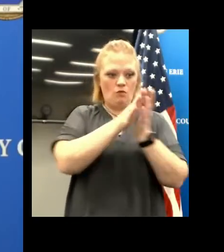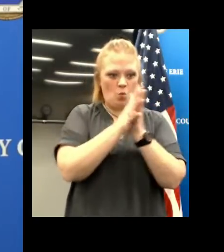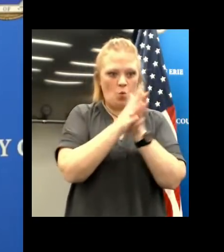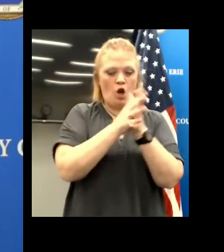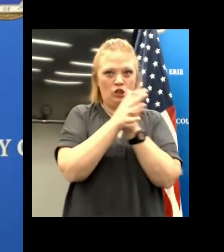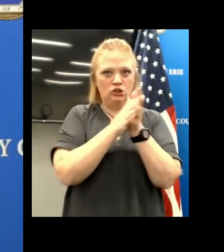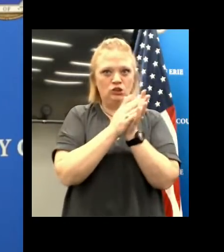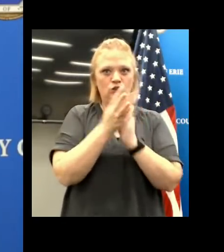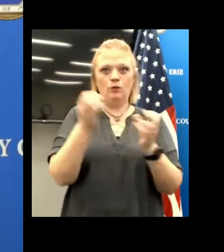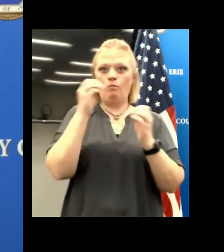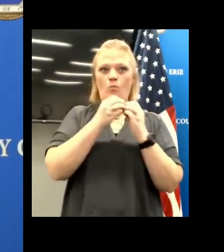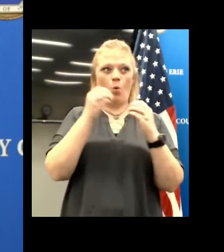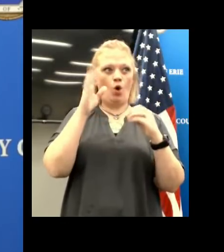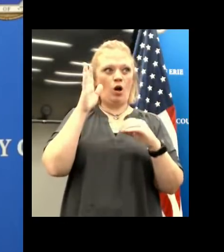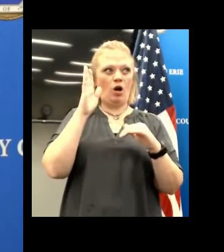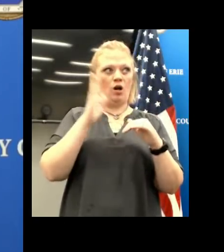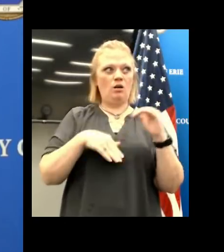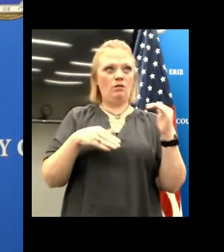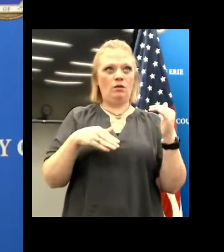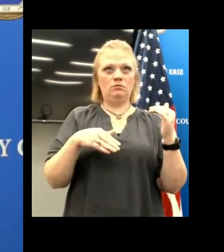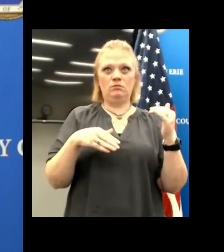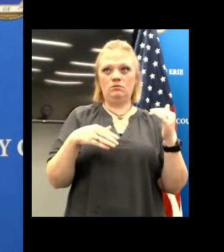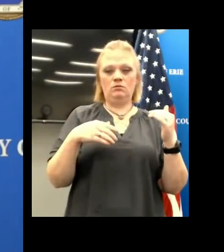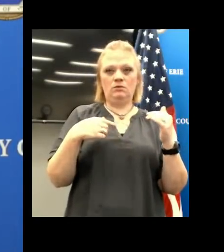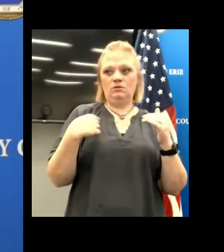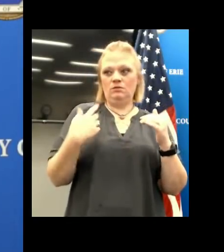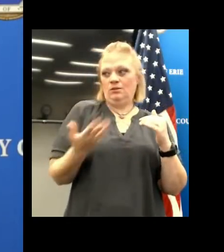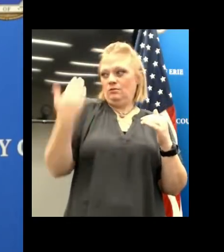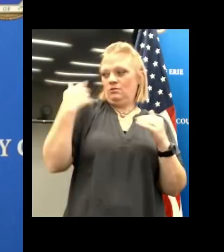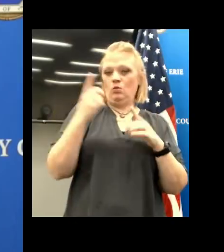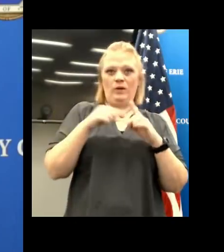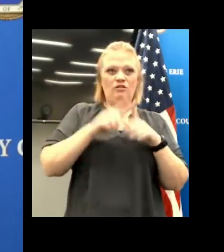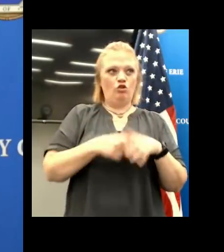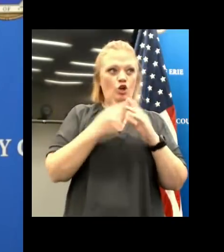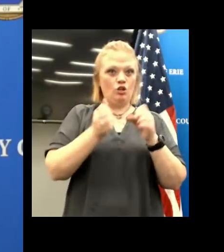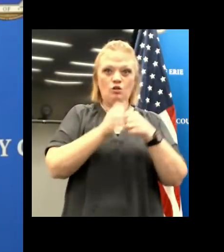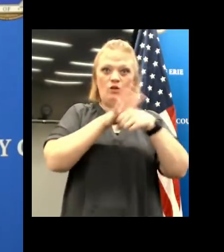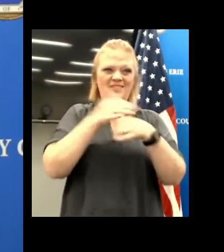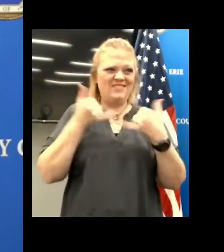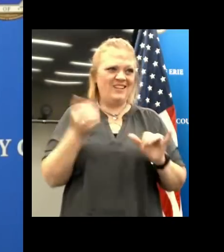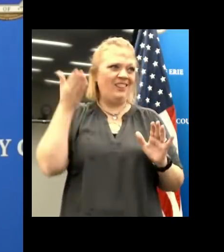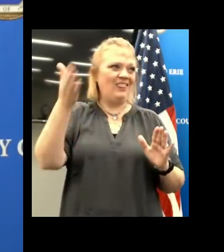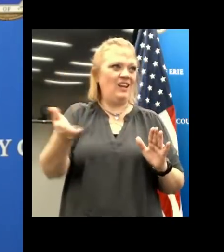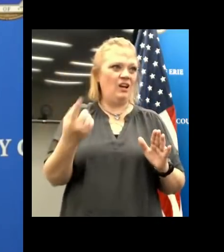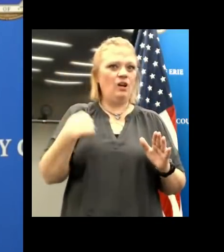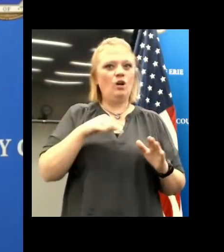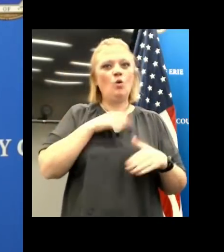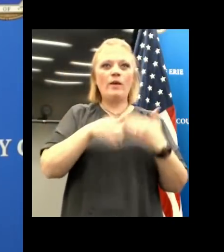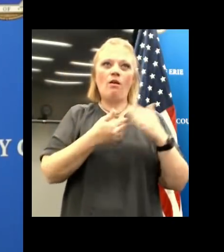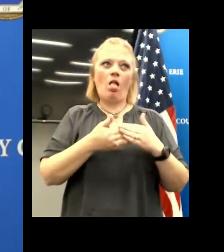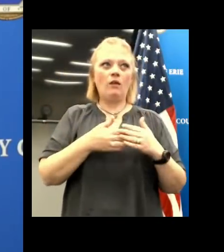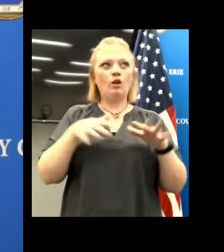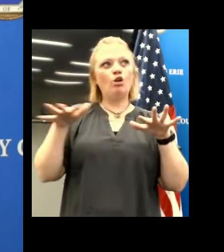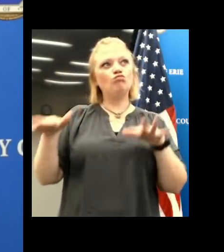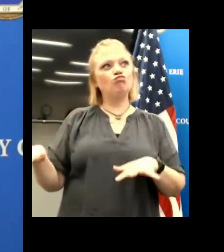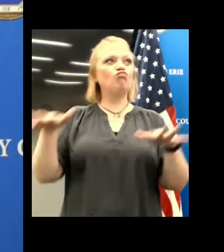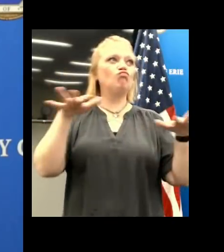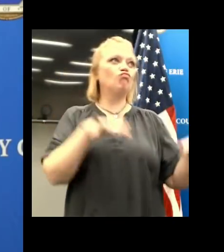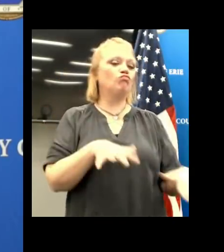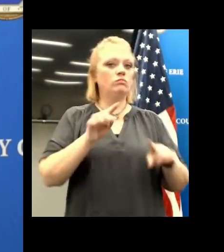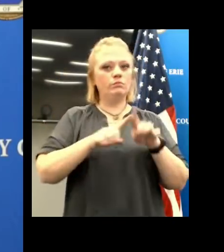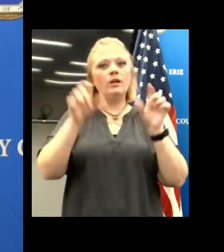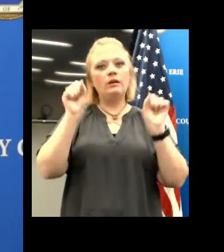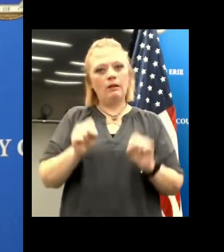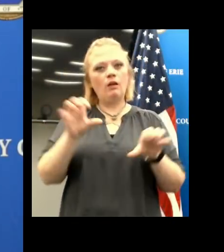my hands more than I have since at least the first few months, as I realize COVID-19 is still there. We all get a little lax, but we all can do